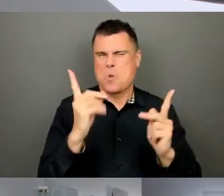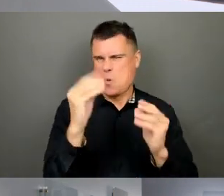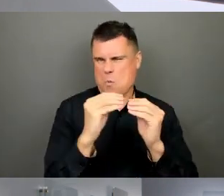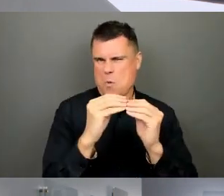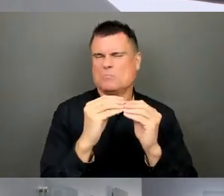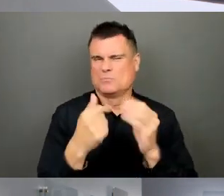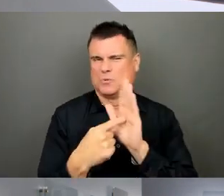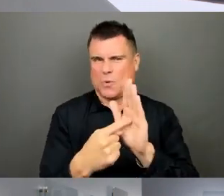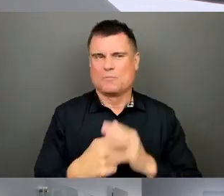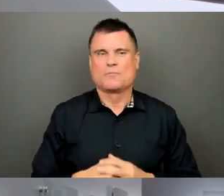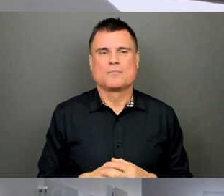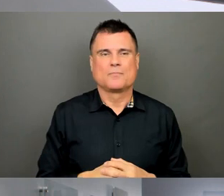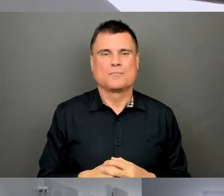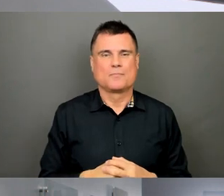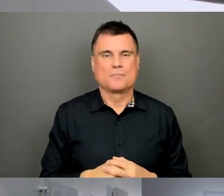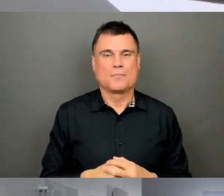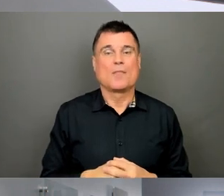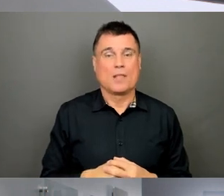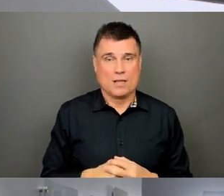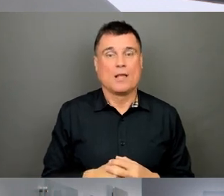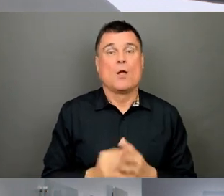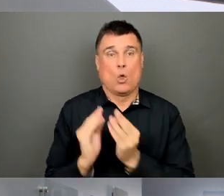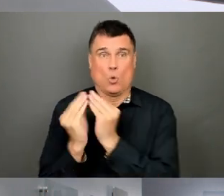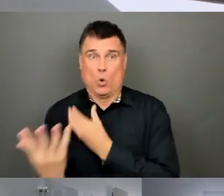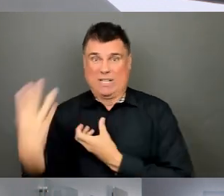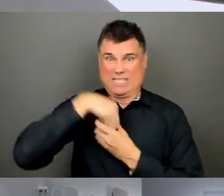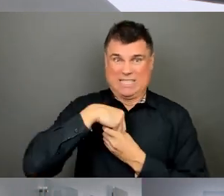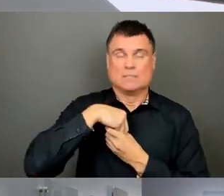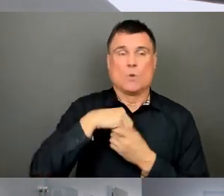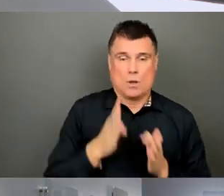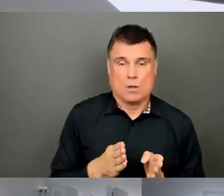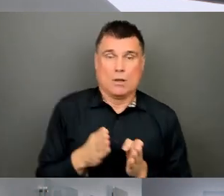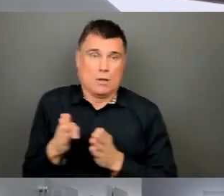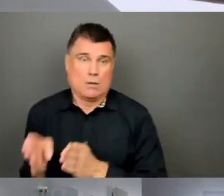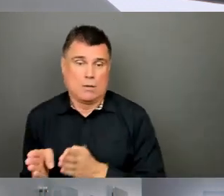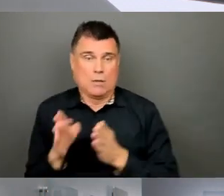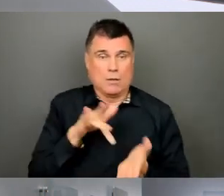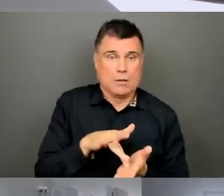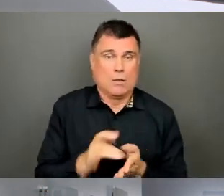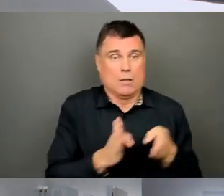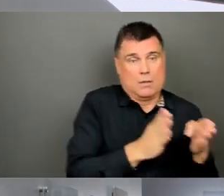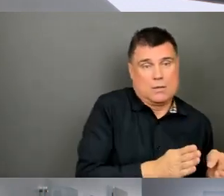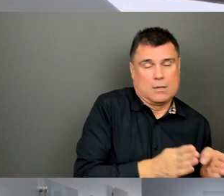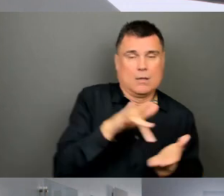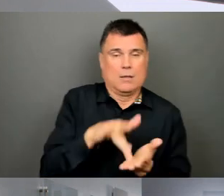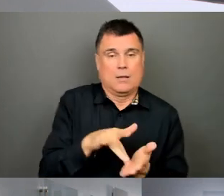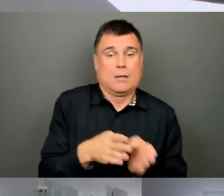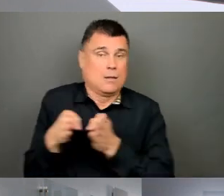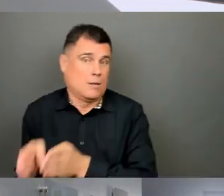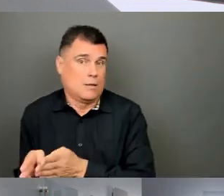2. 5, 6, 7 with the groove. Left, together, right,